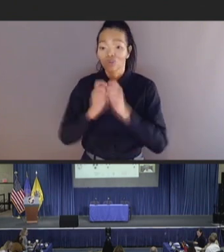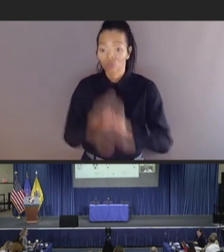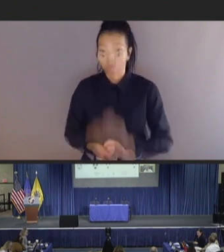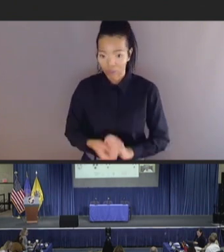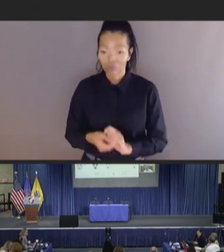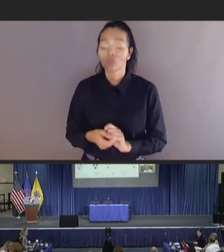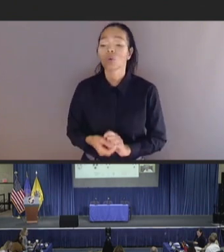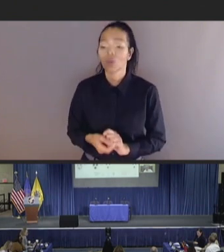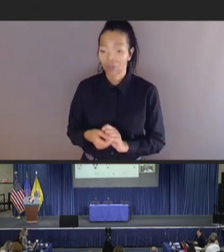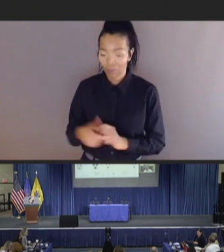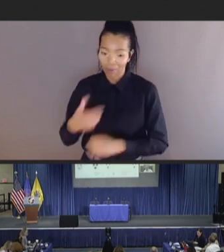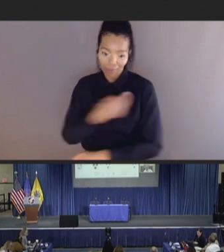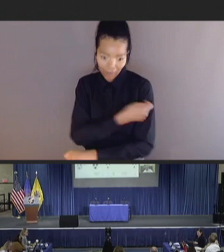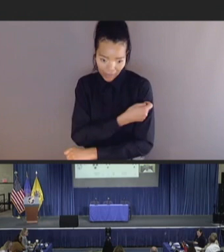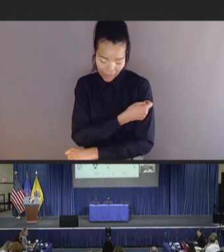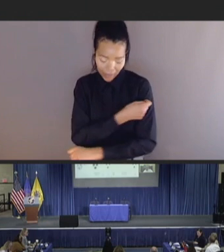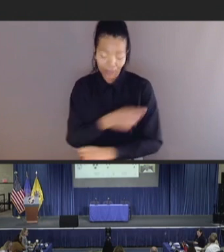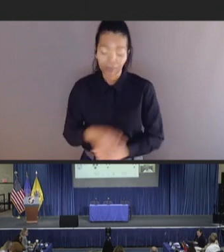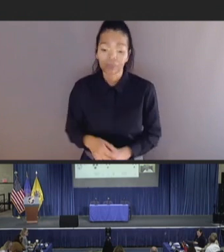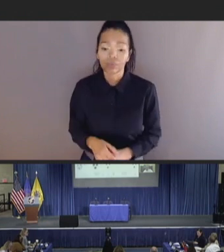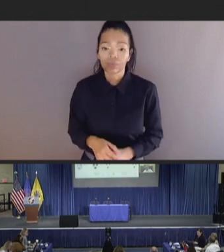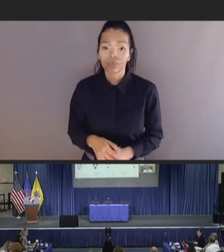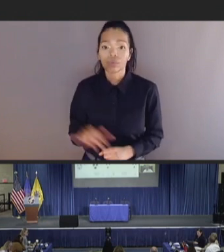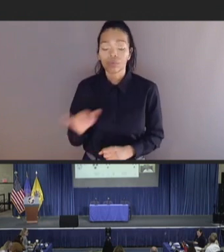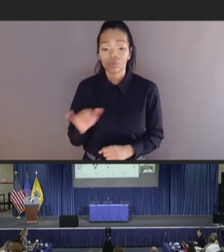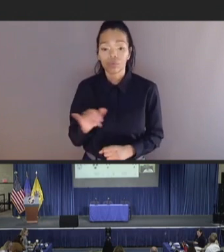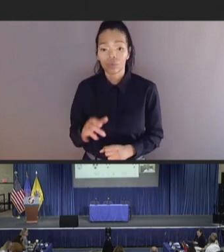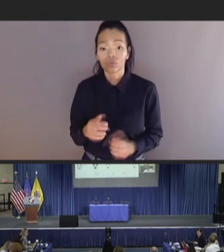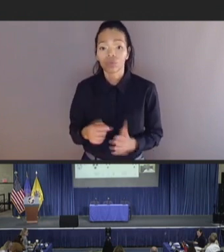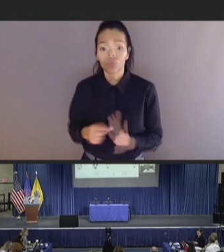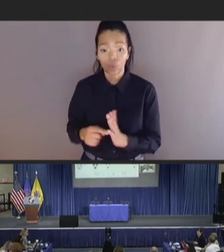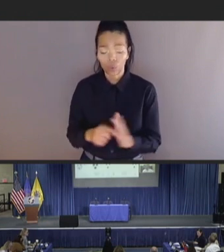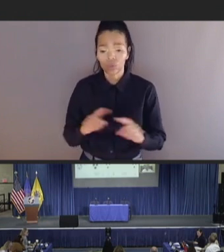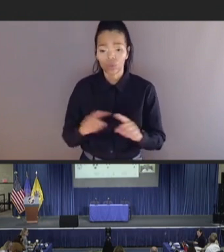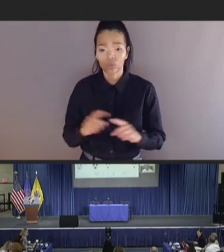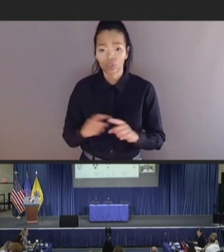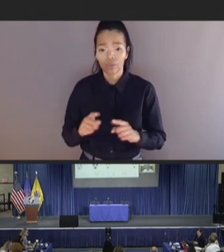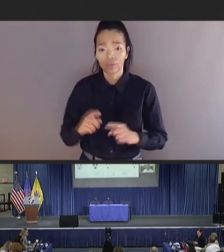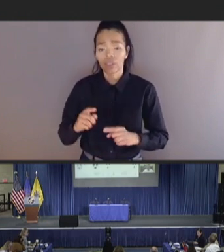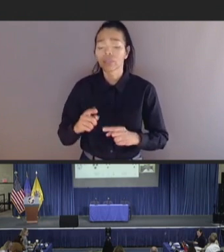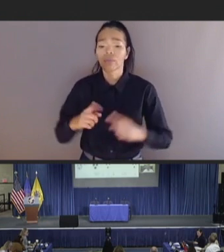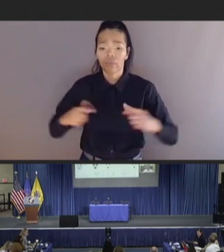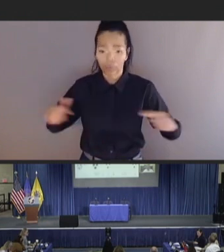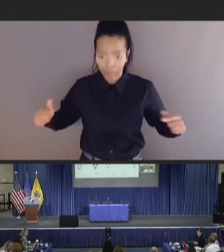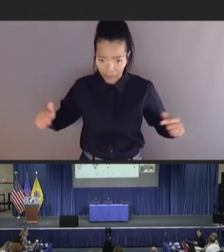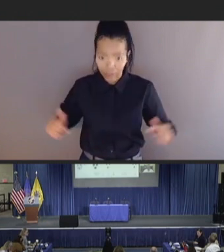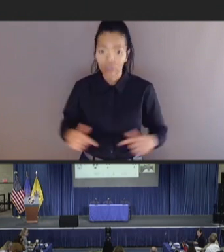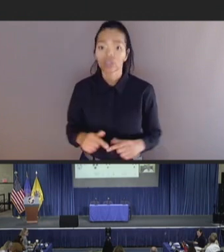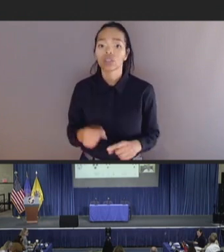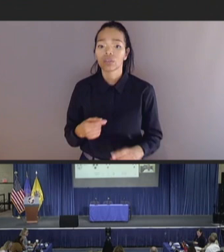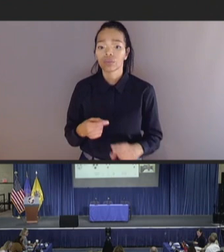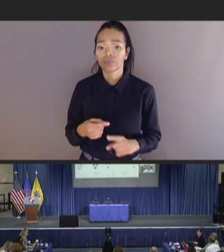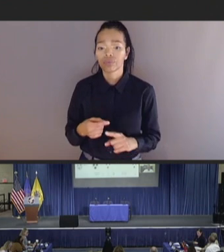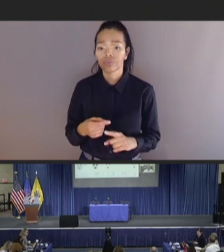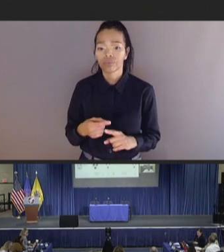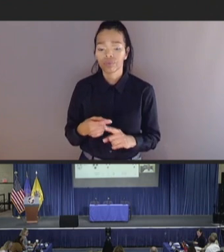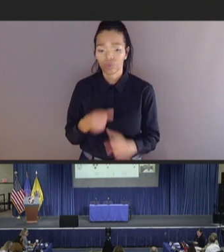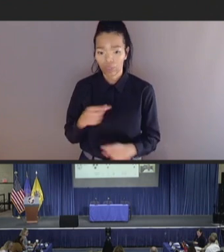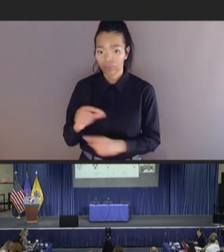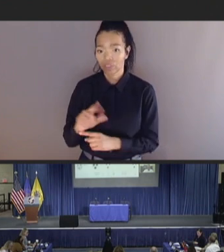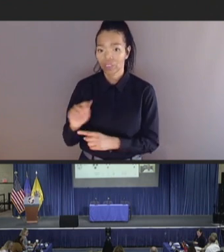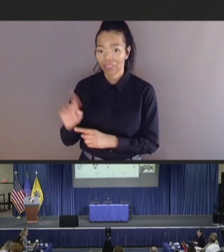quickly. We have indeed show a novel preclinical validation of GT8 60mer and